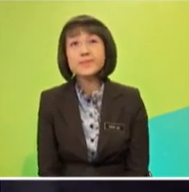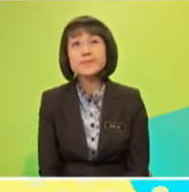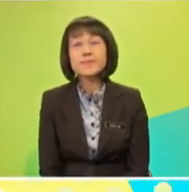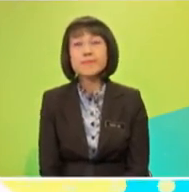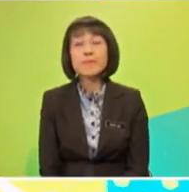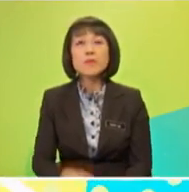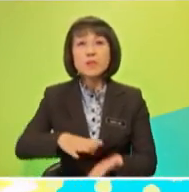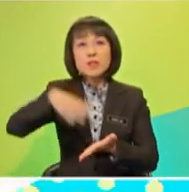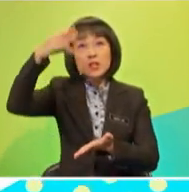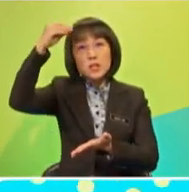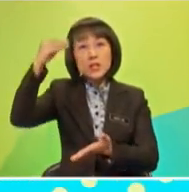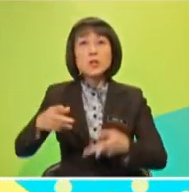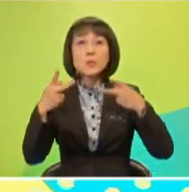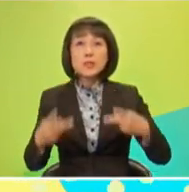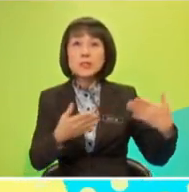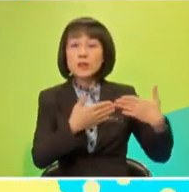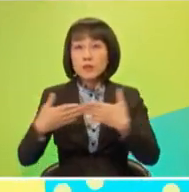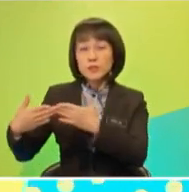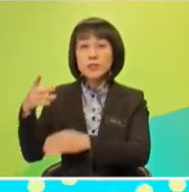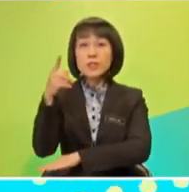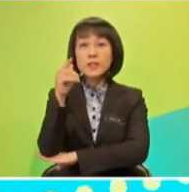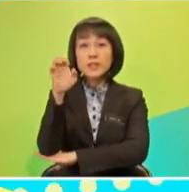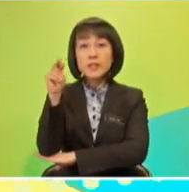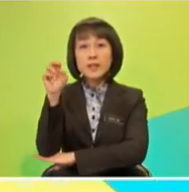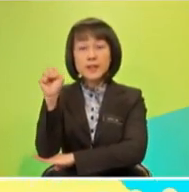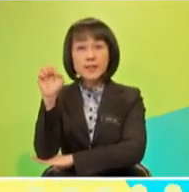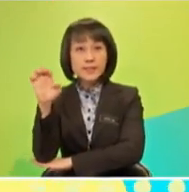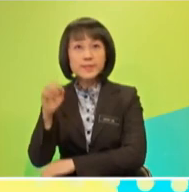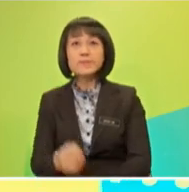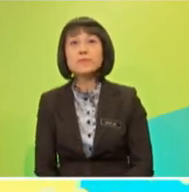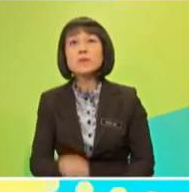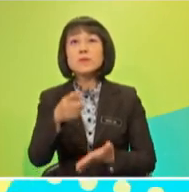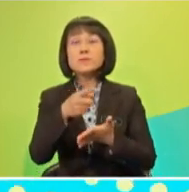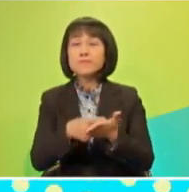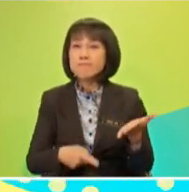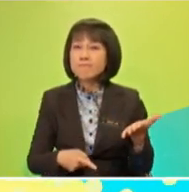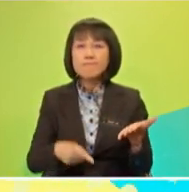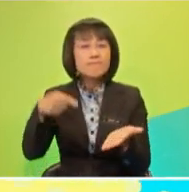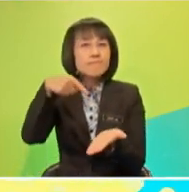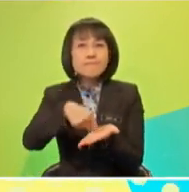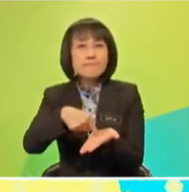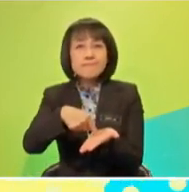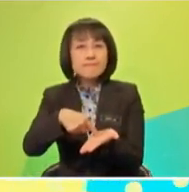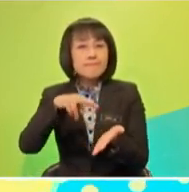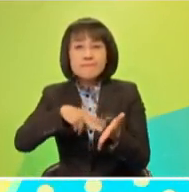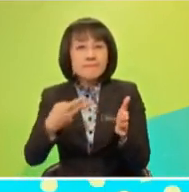We're going to learn present continuous tense. What are present continuous tense?